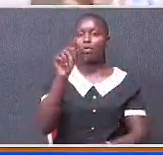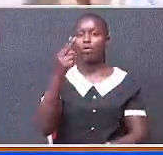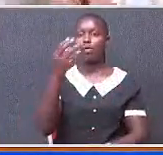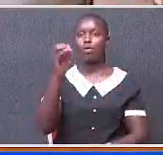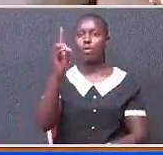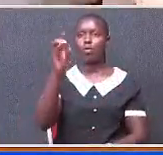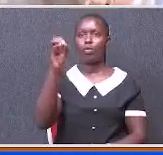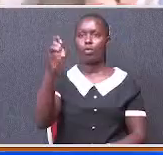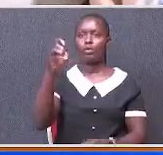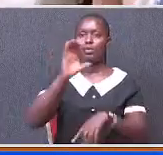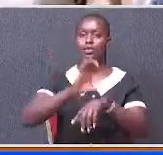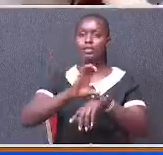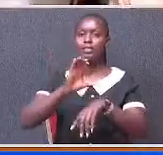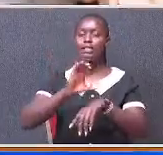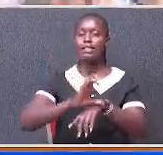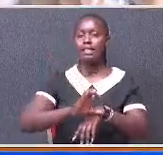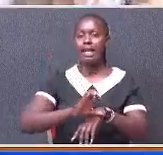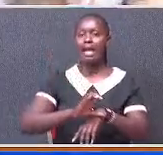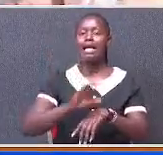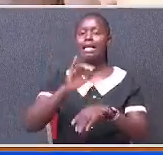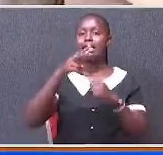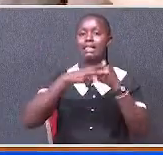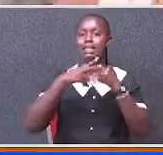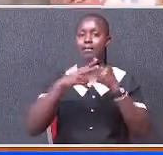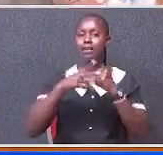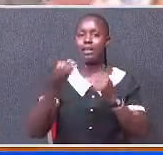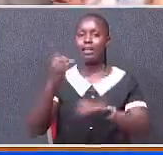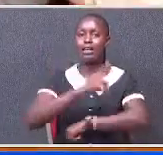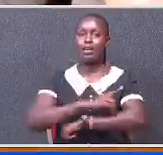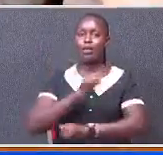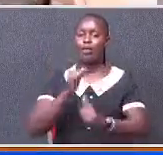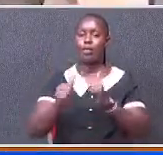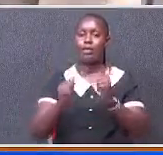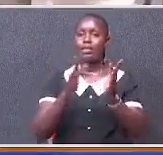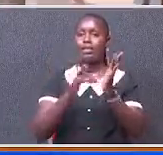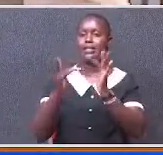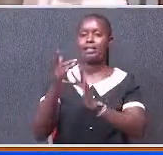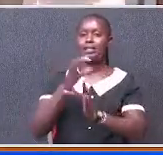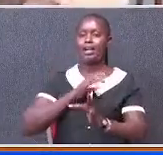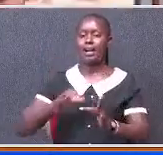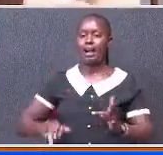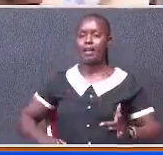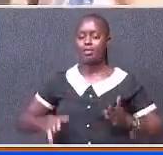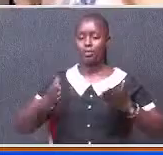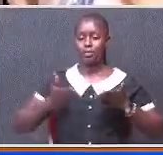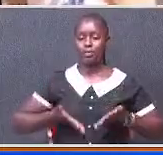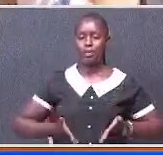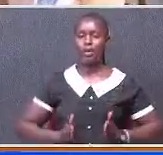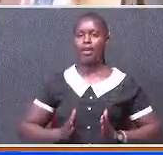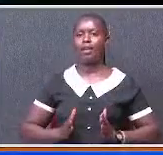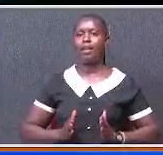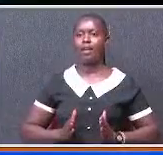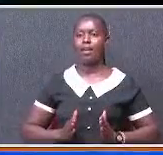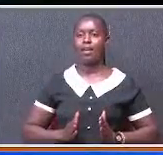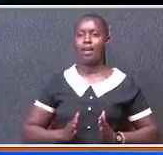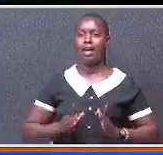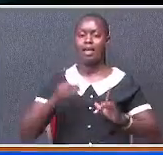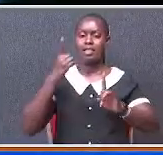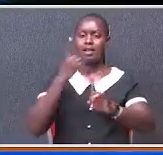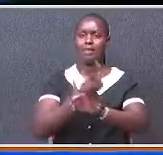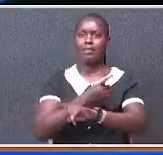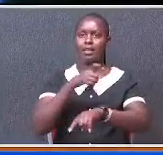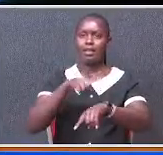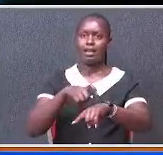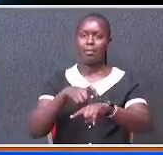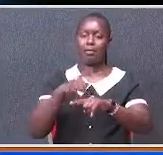January 7th is the day they recognize as the day Jesus Christ was born. The difference in the